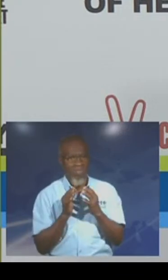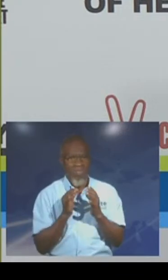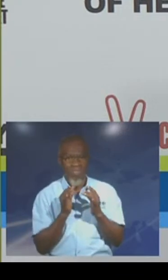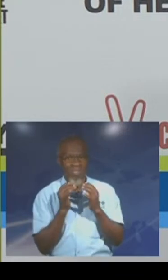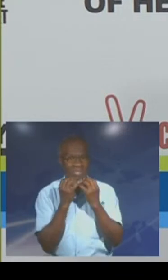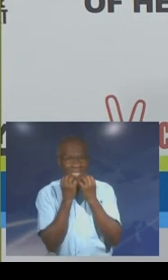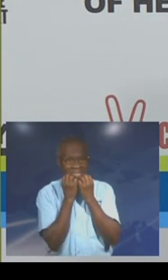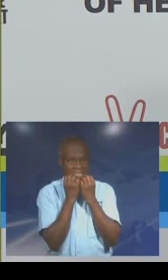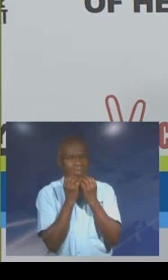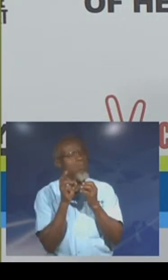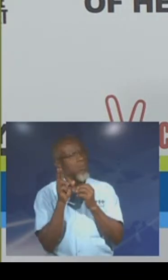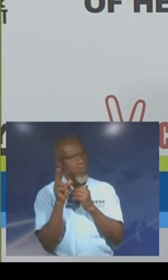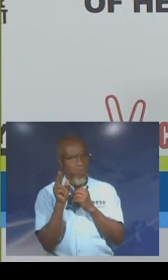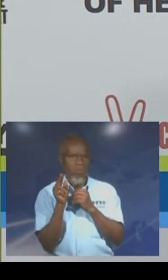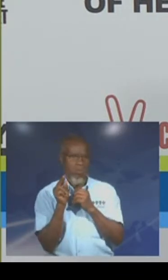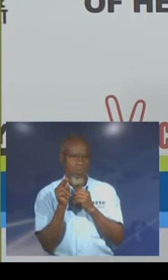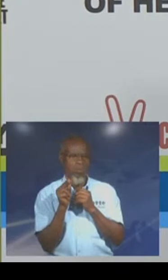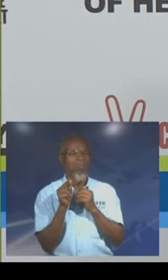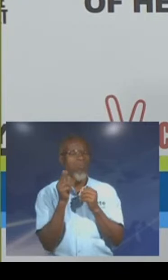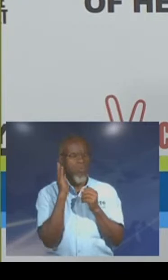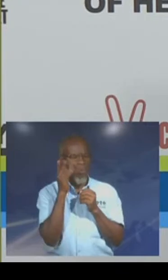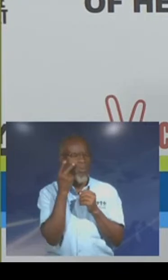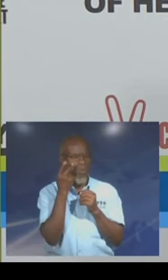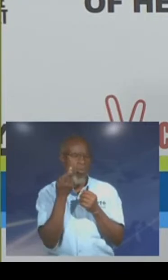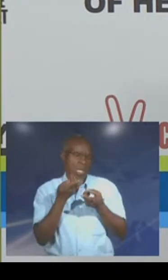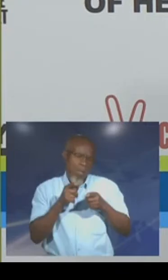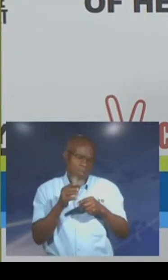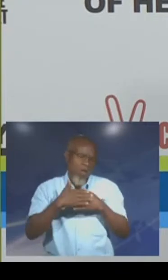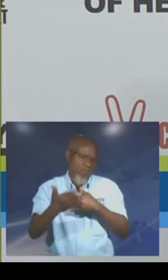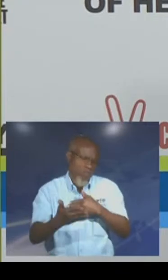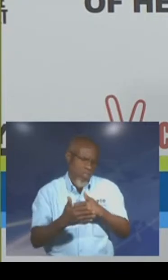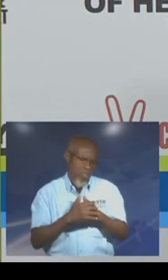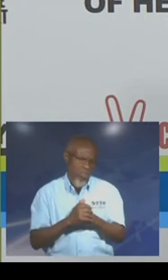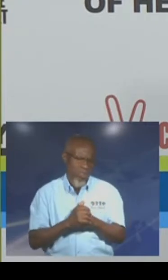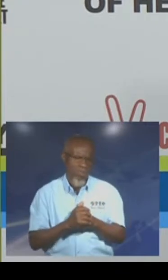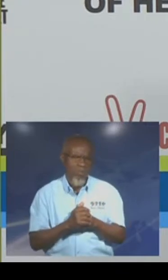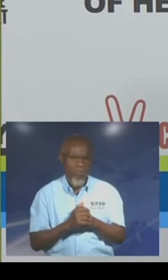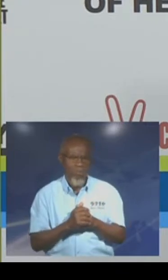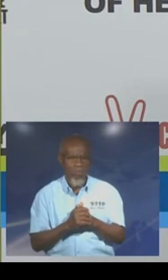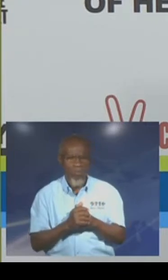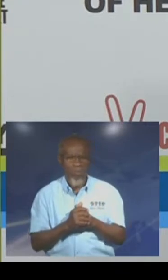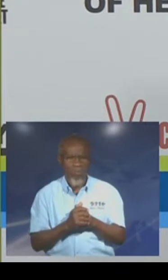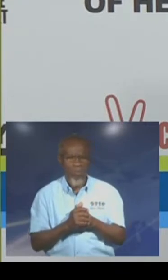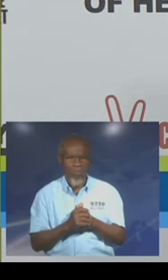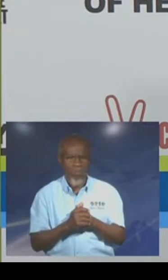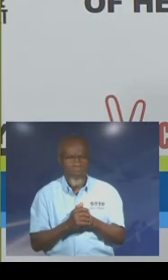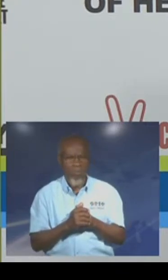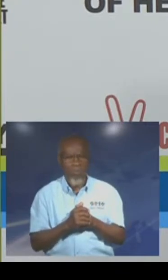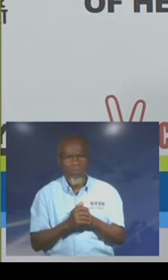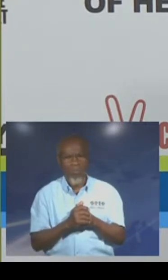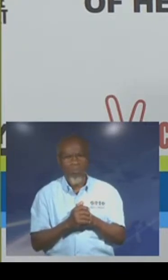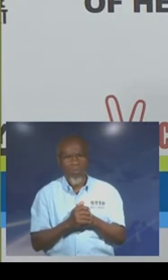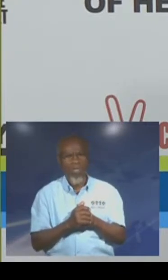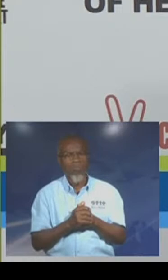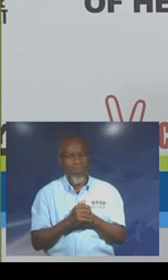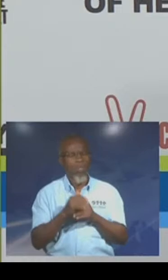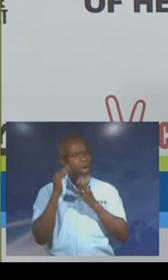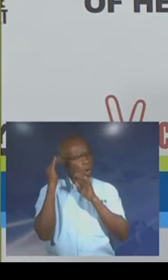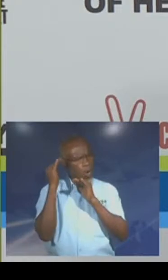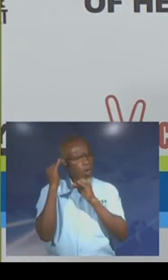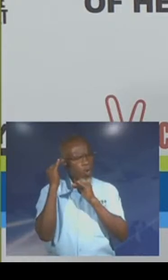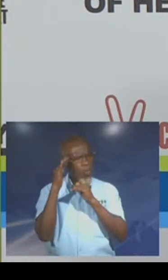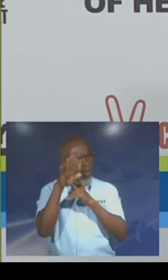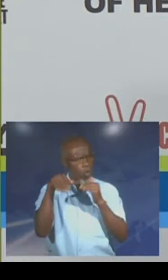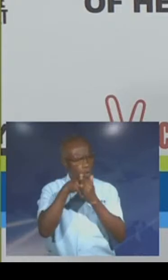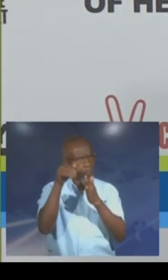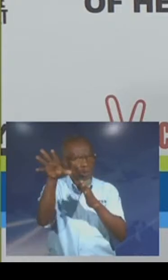happen after that particular date. But really, from a health perspective, we expect that the lessons learned over the last 2.5 years